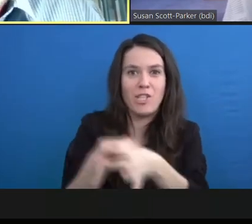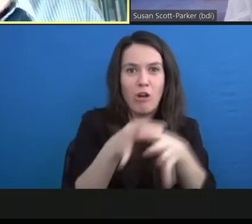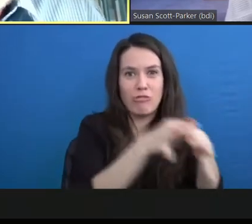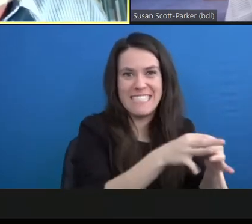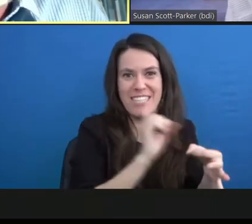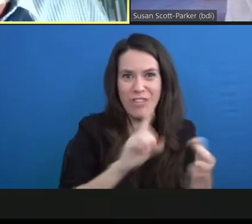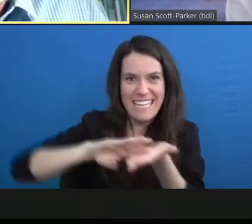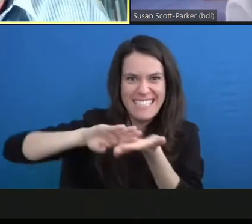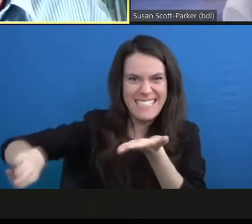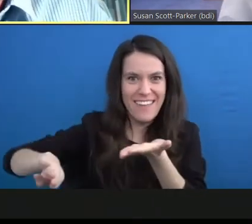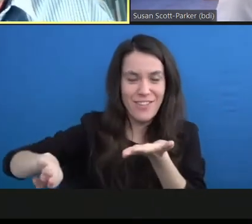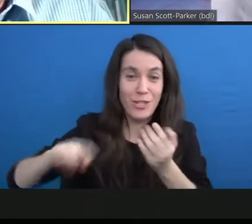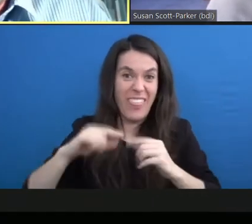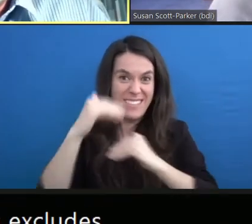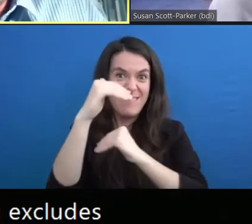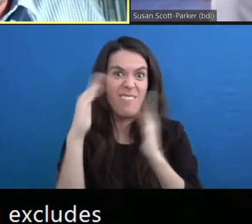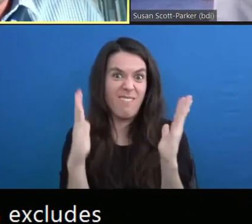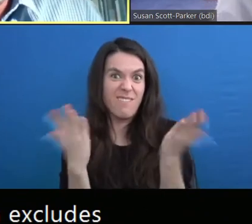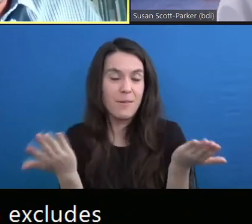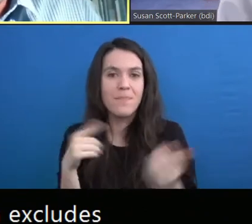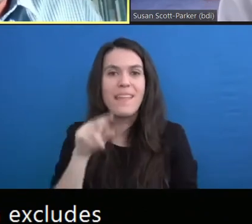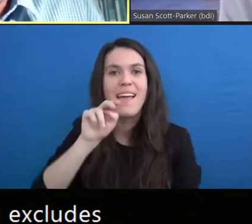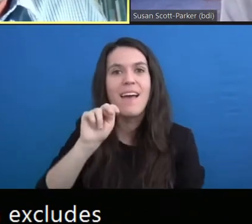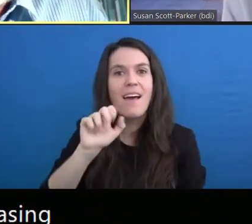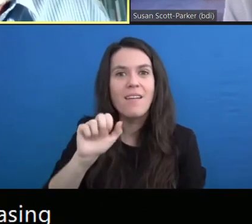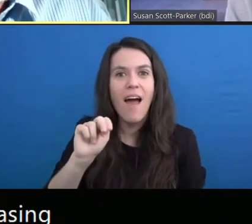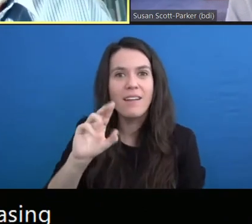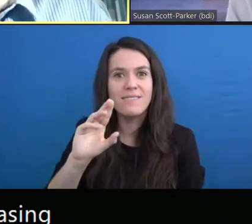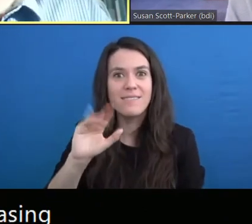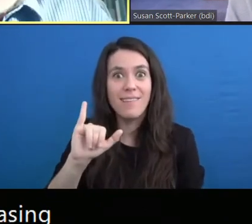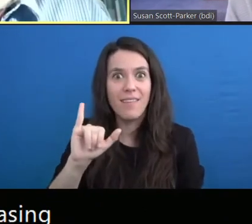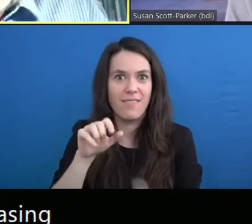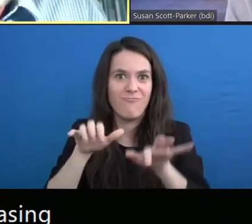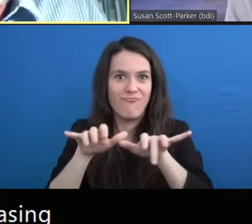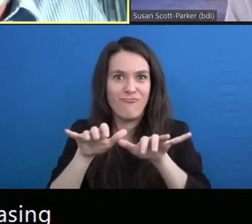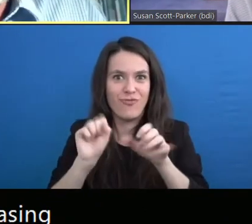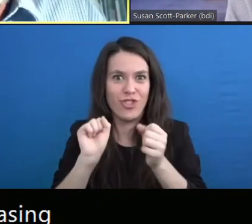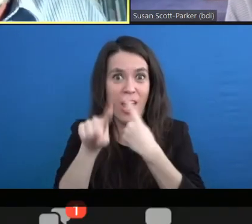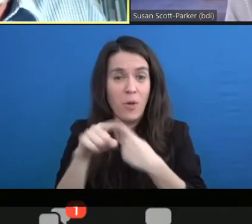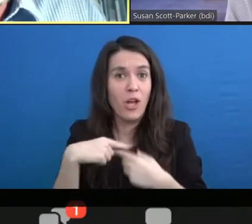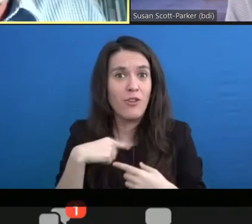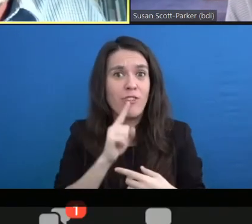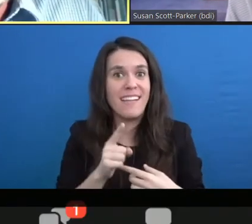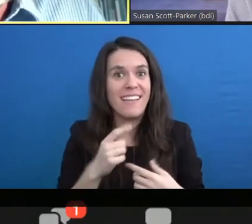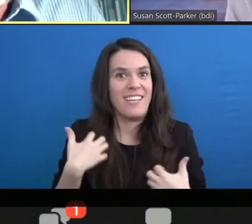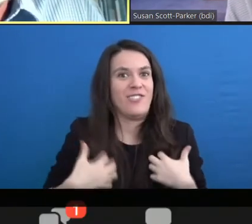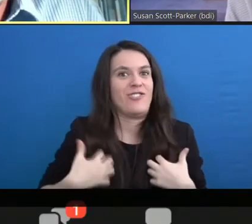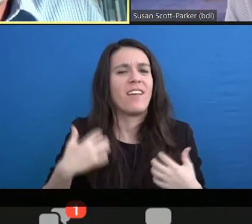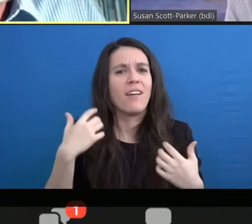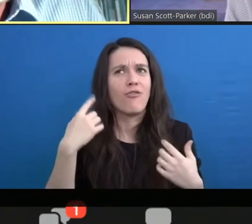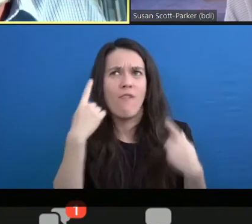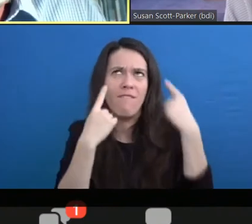rephrasing Nancy's question, which of course was worded much better, but a very interesting general reflection, but Susan, give it a